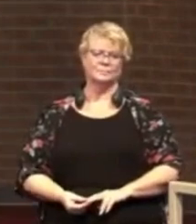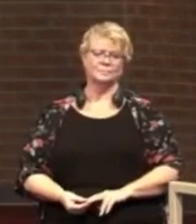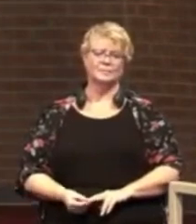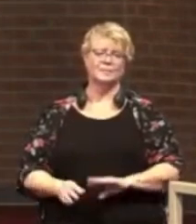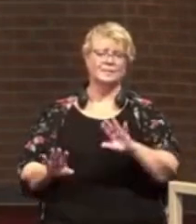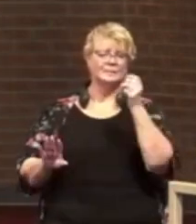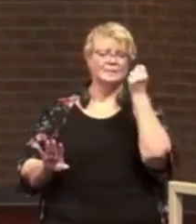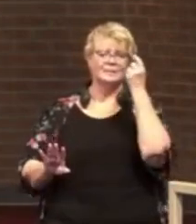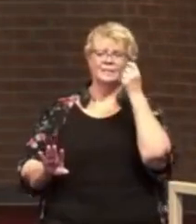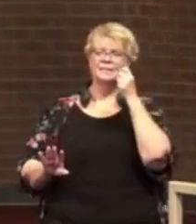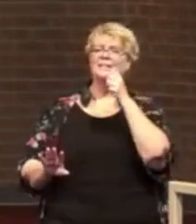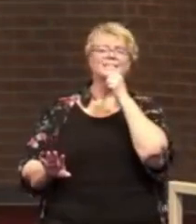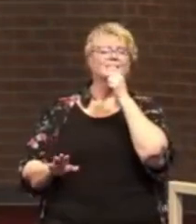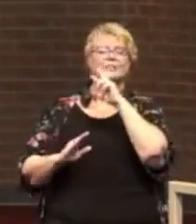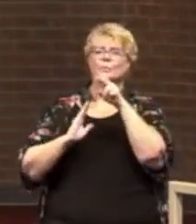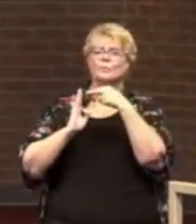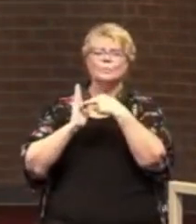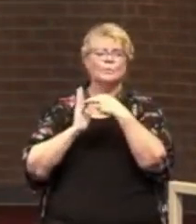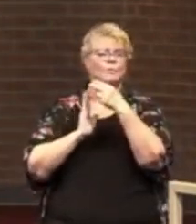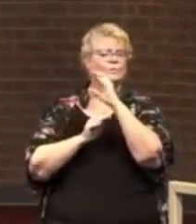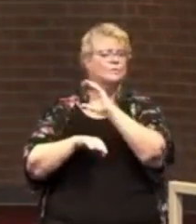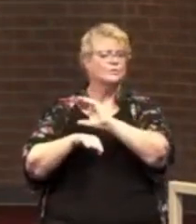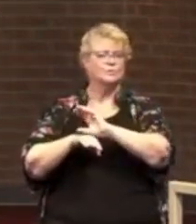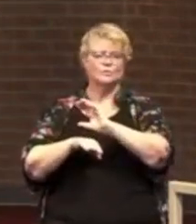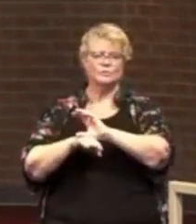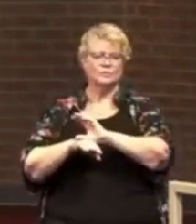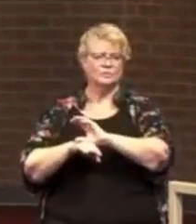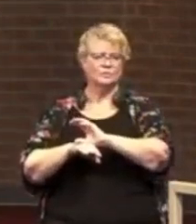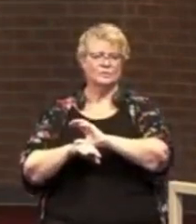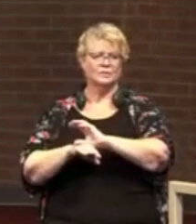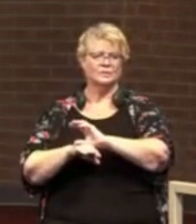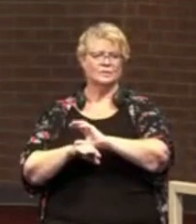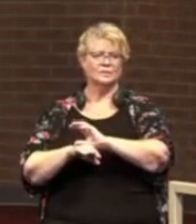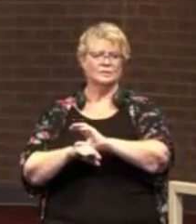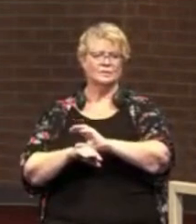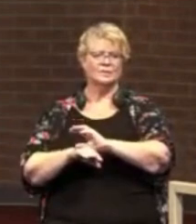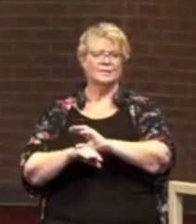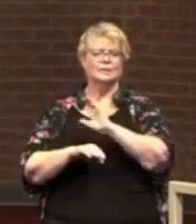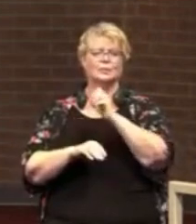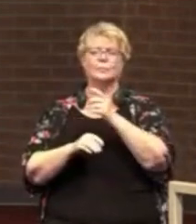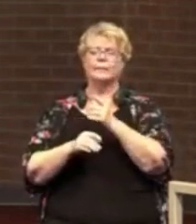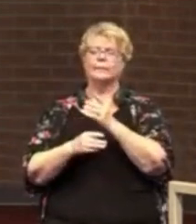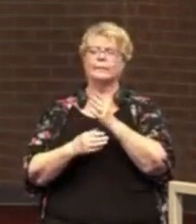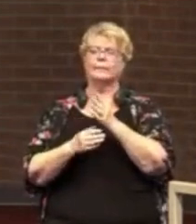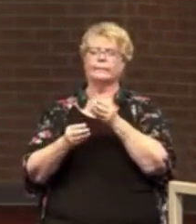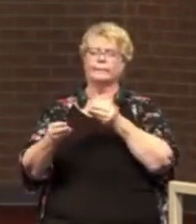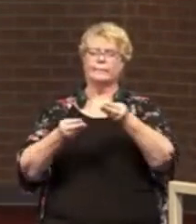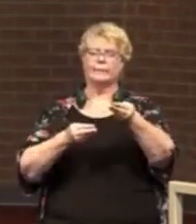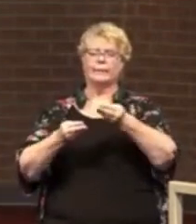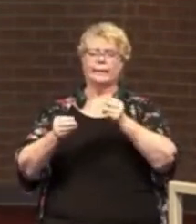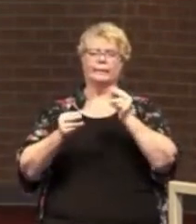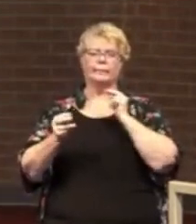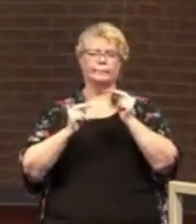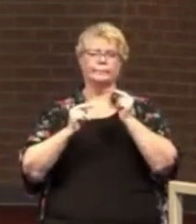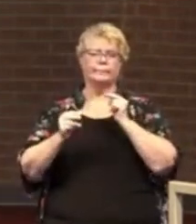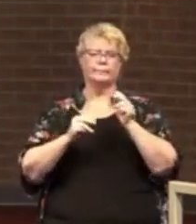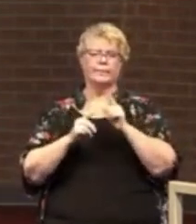See, friends, it's not the role of the church to be the mediator of the Holy Spirit to the world.